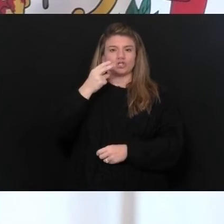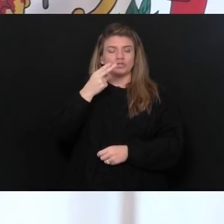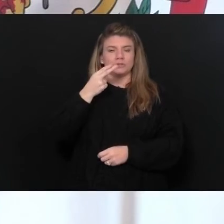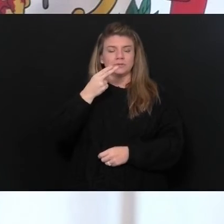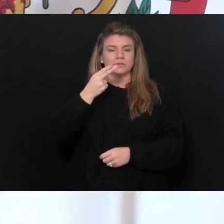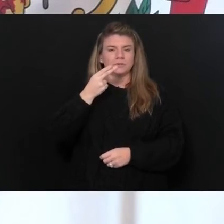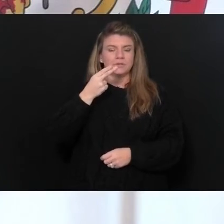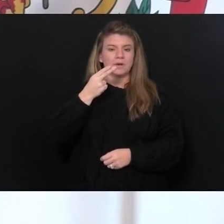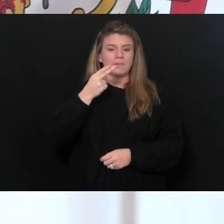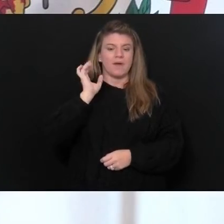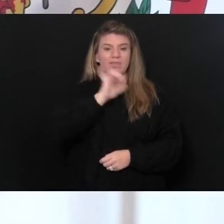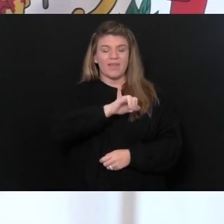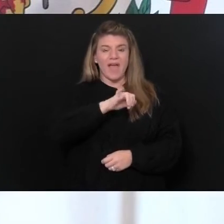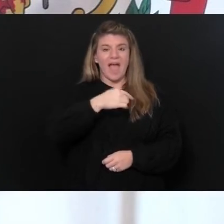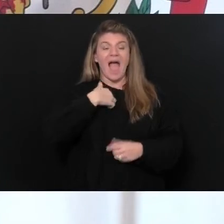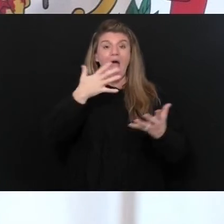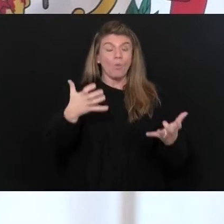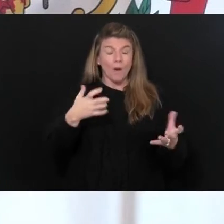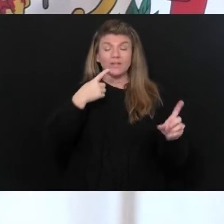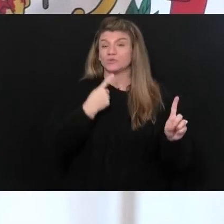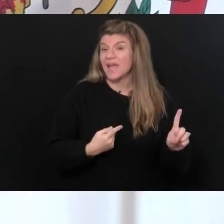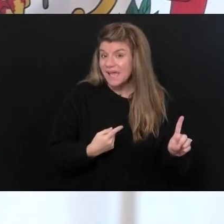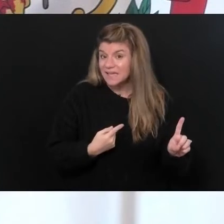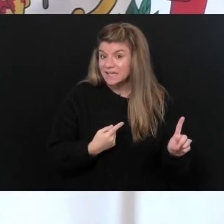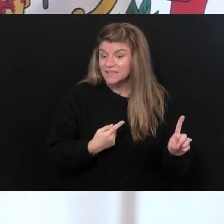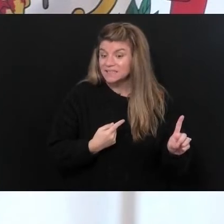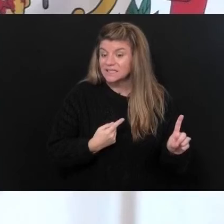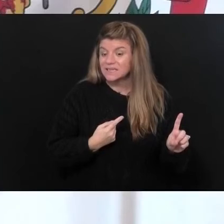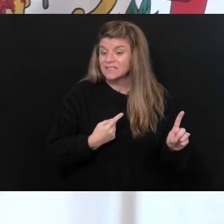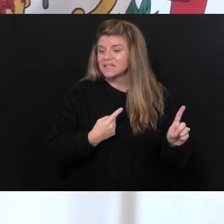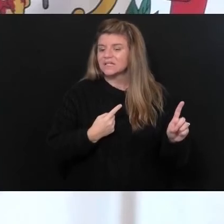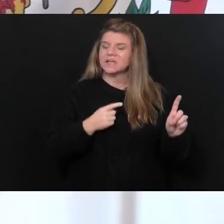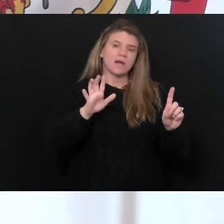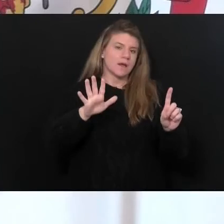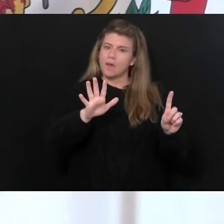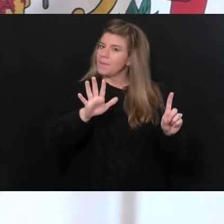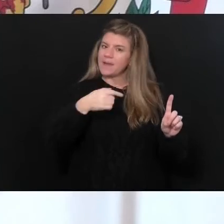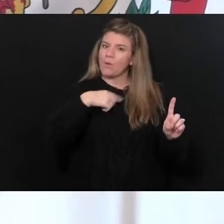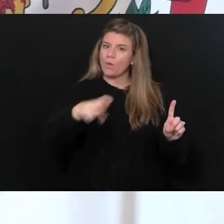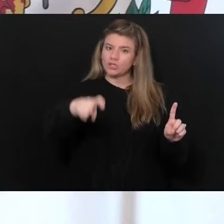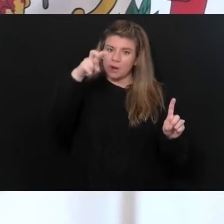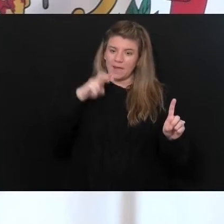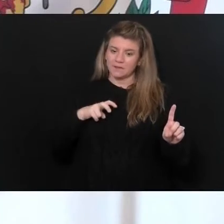this and everything. So I want to say this, but I want to jump back.